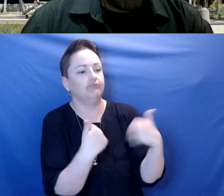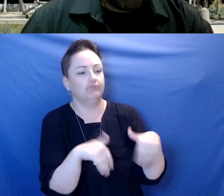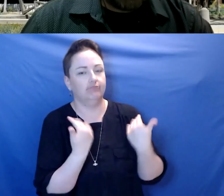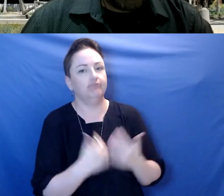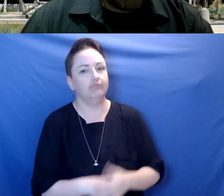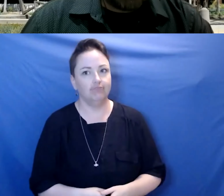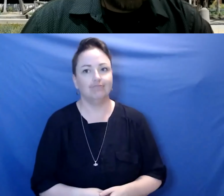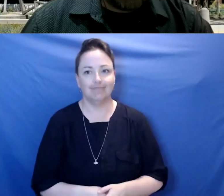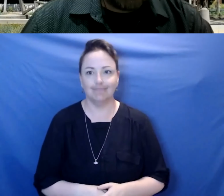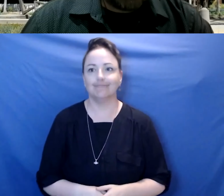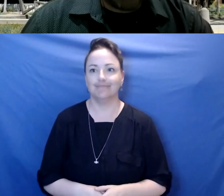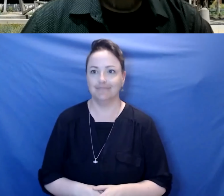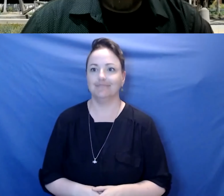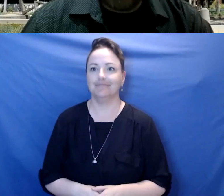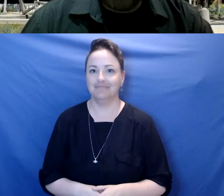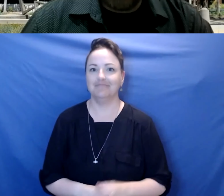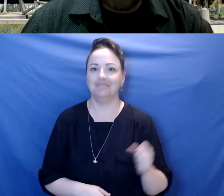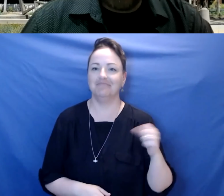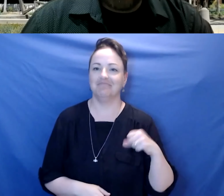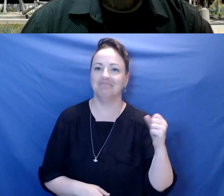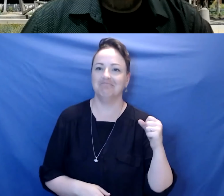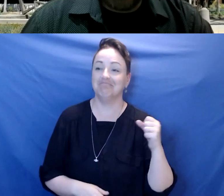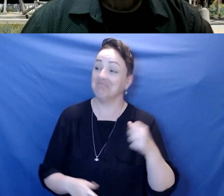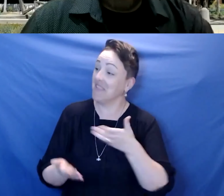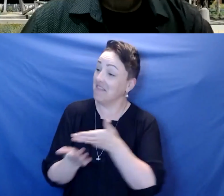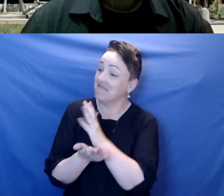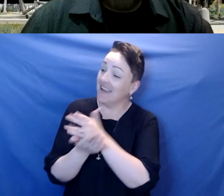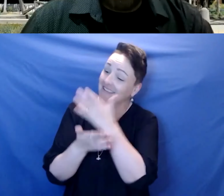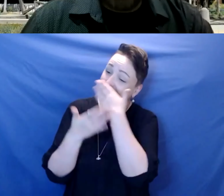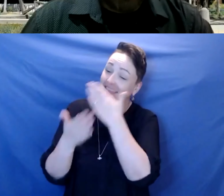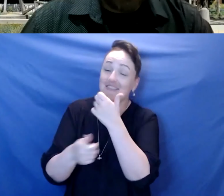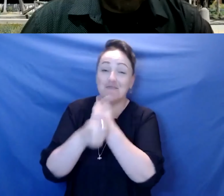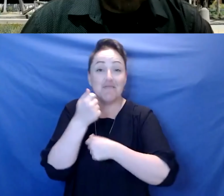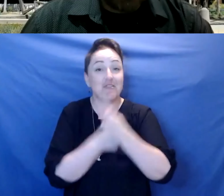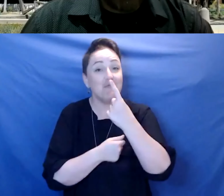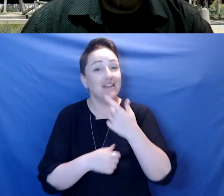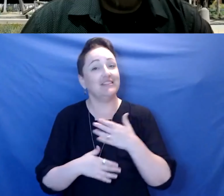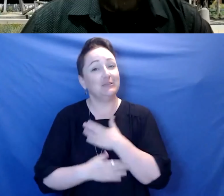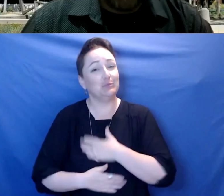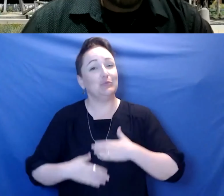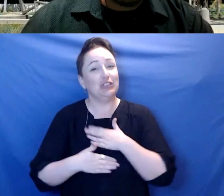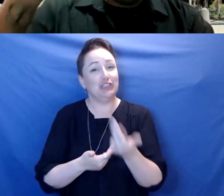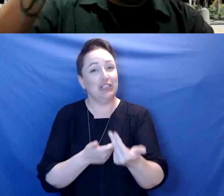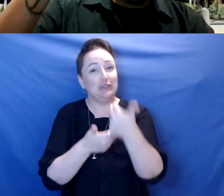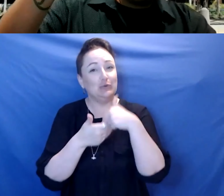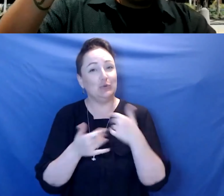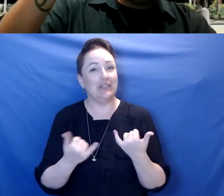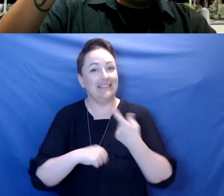Yeah. All right. Well, thank you so much, everyone. I appreciate you joining today.